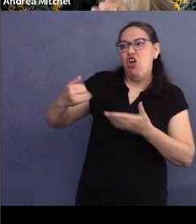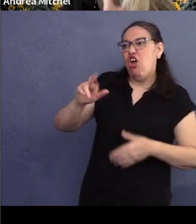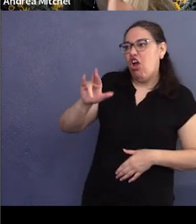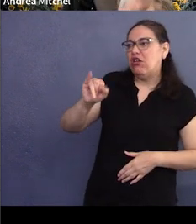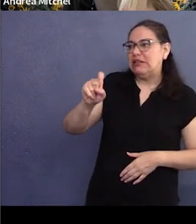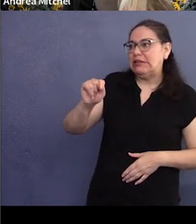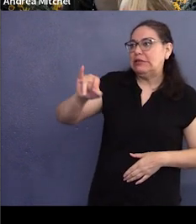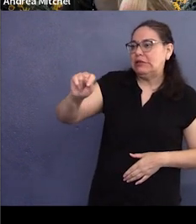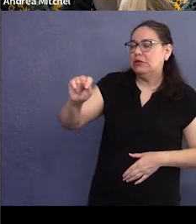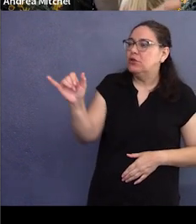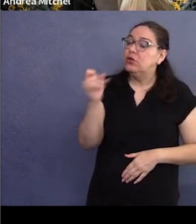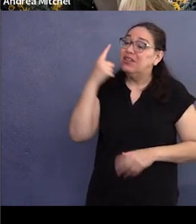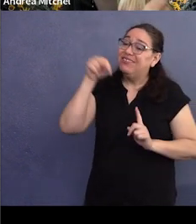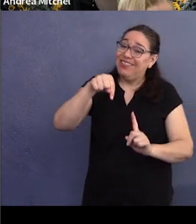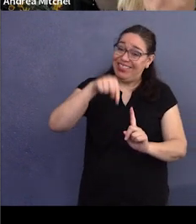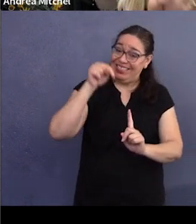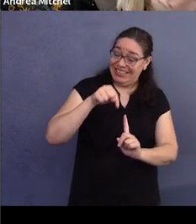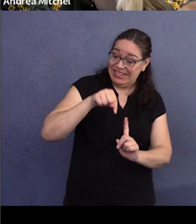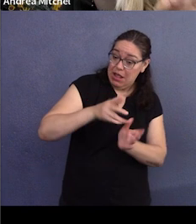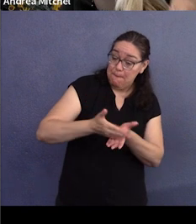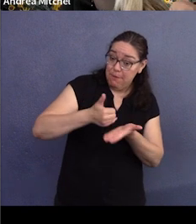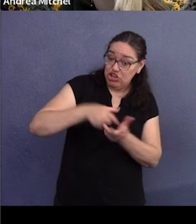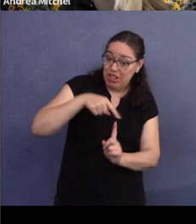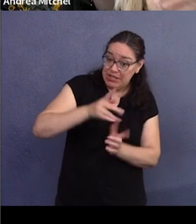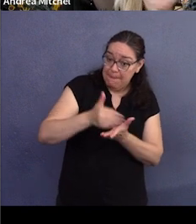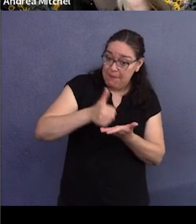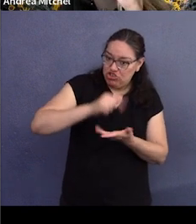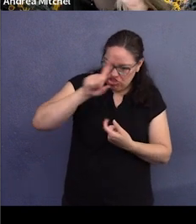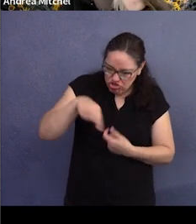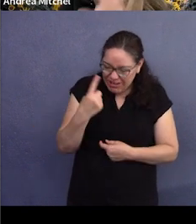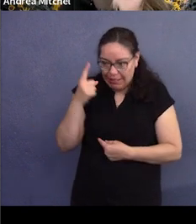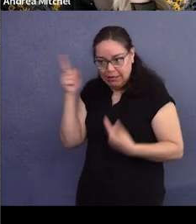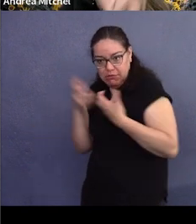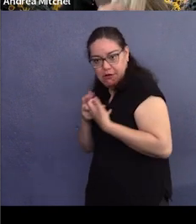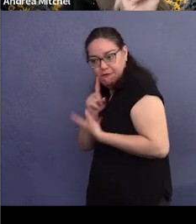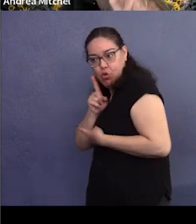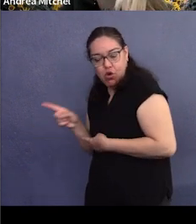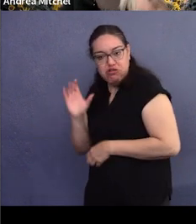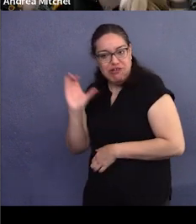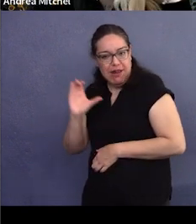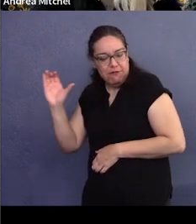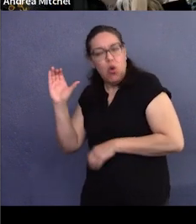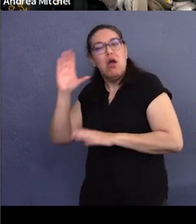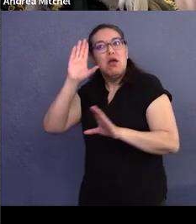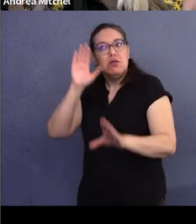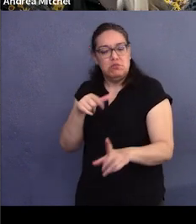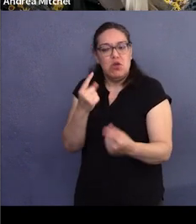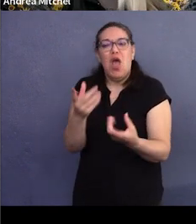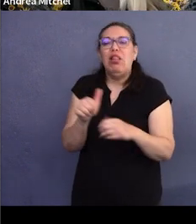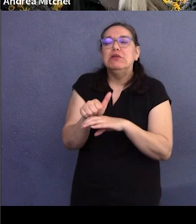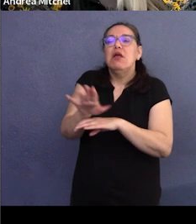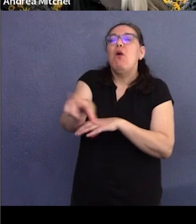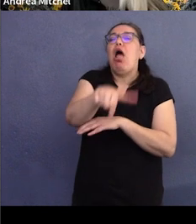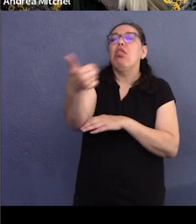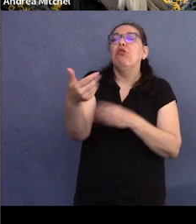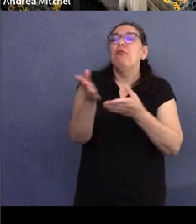now. Again, this budget is strictly for the creative core. You know what? I will send you another budget that's more generic